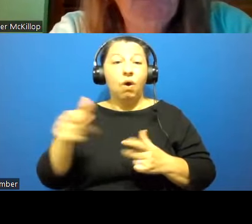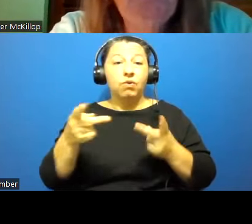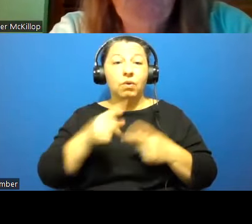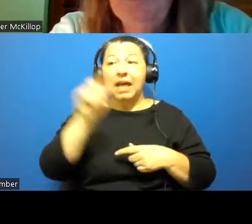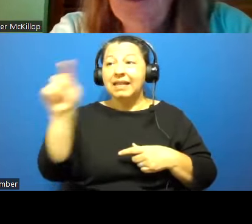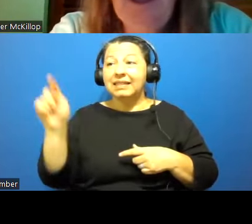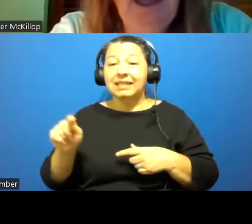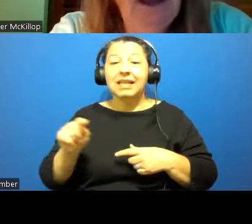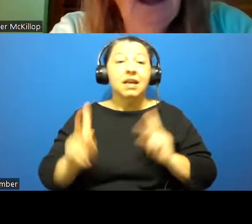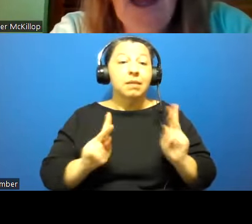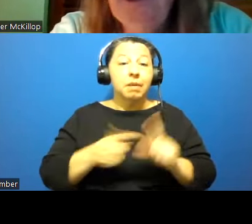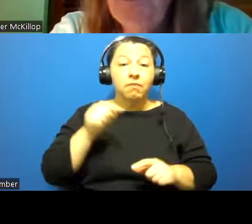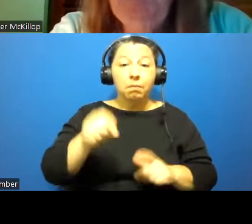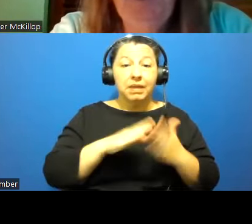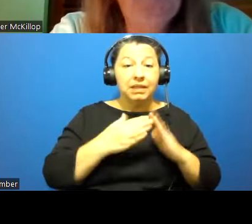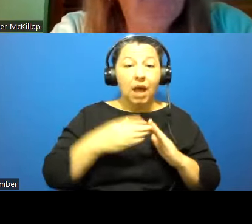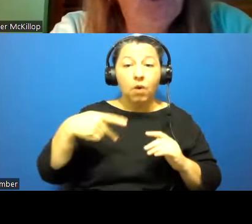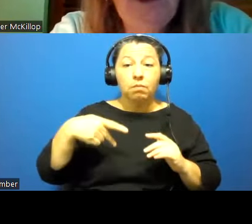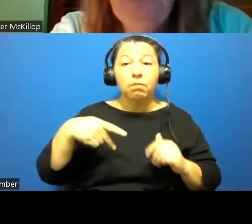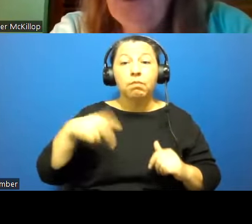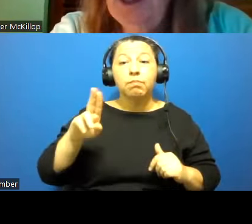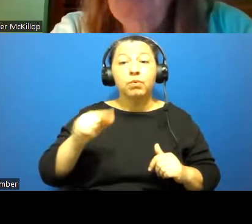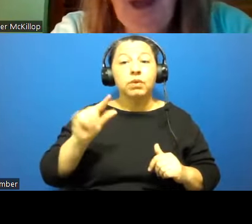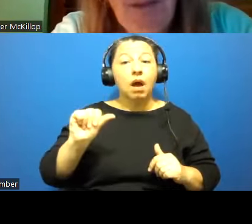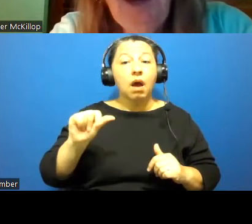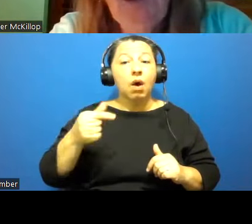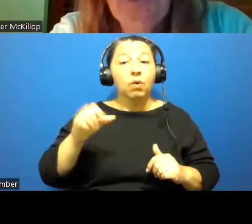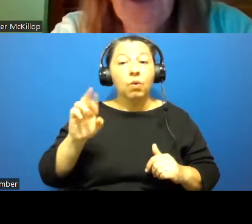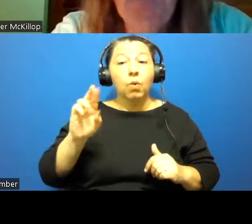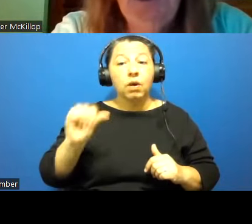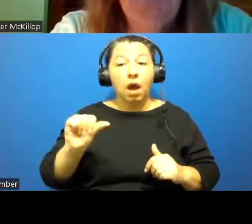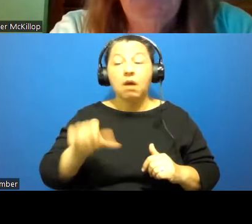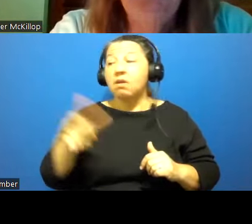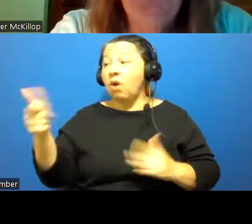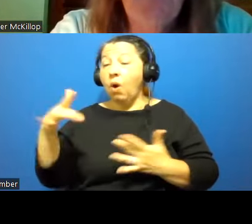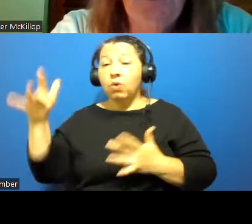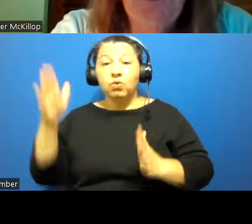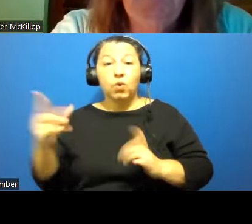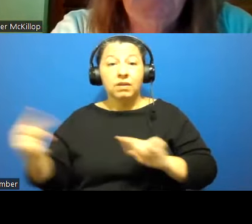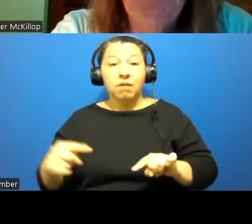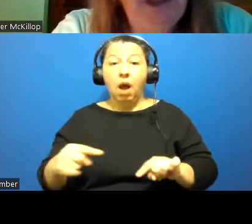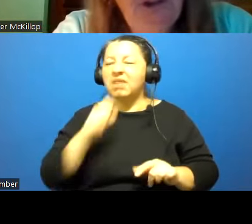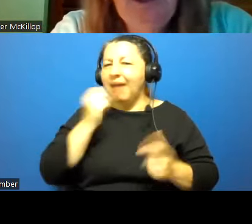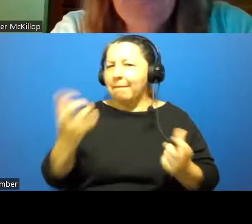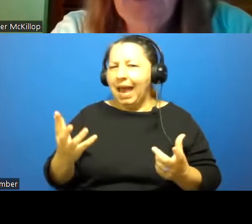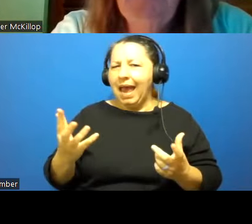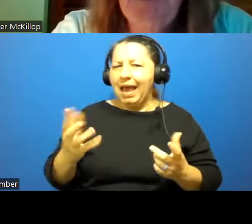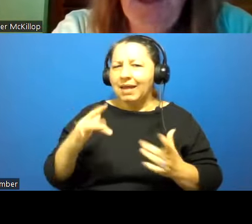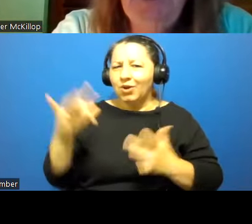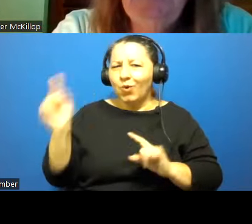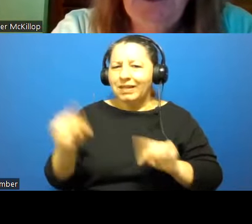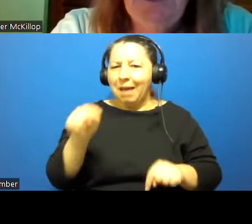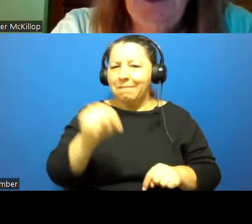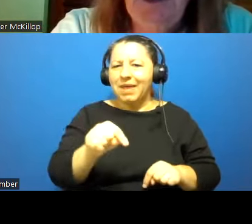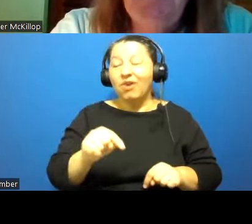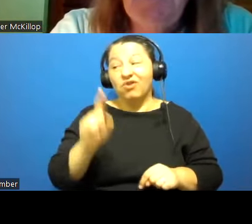of Punta Gorda and other people, tourists who come, not many tourists come to Punta Gorda, but they should, it's a lovely